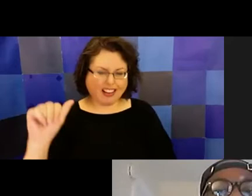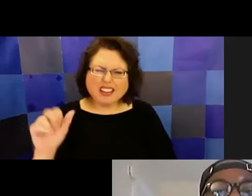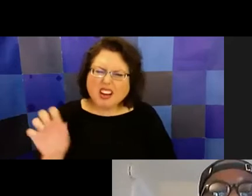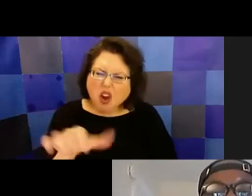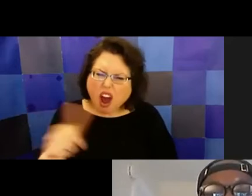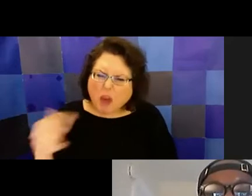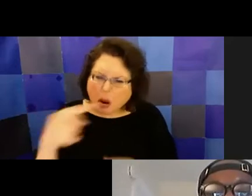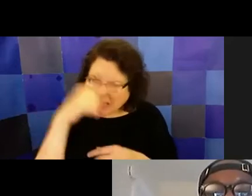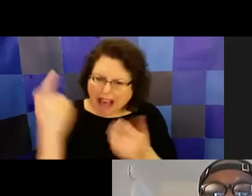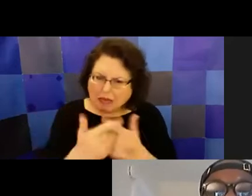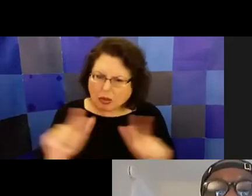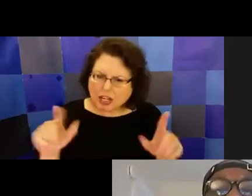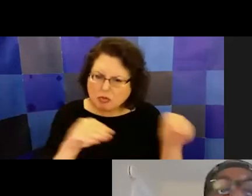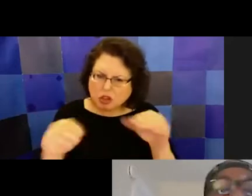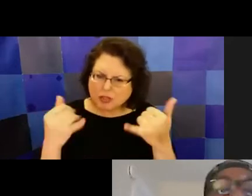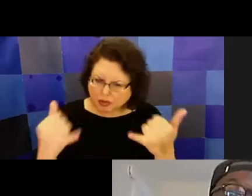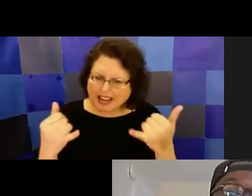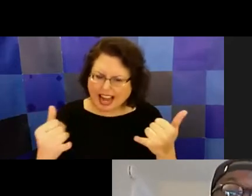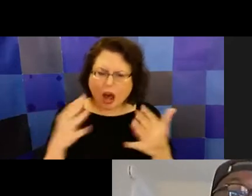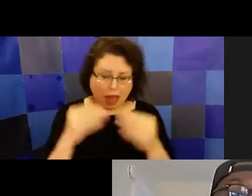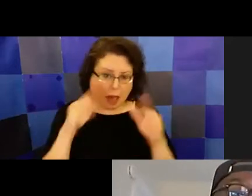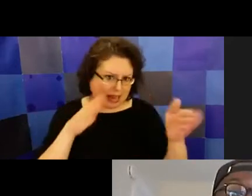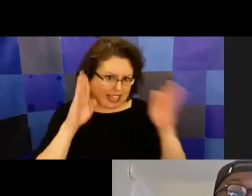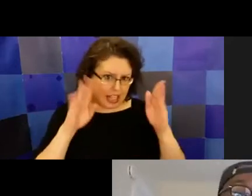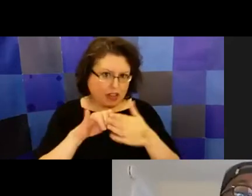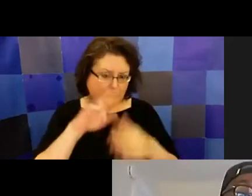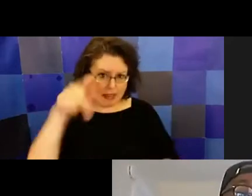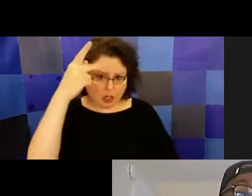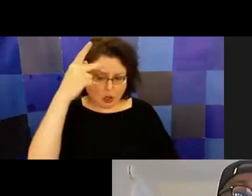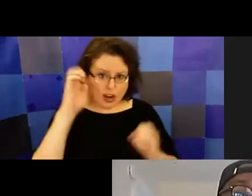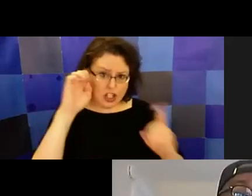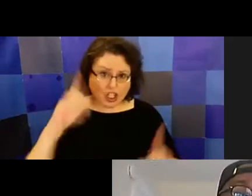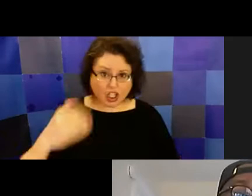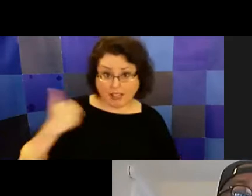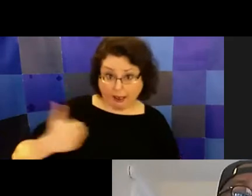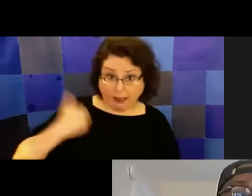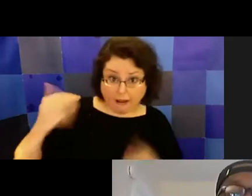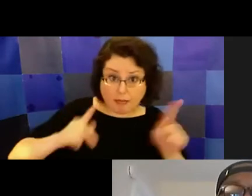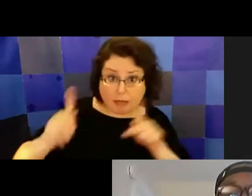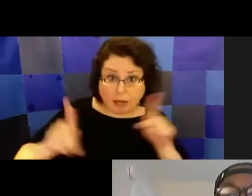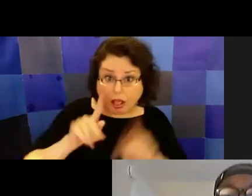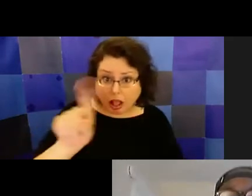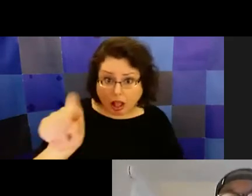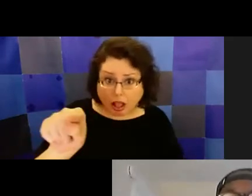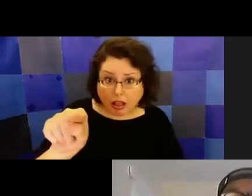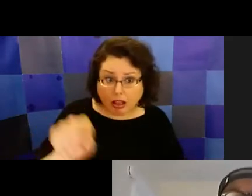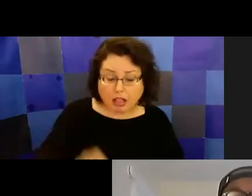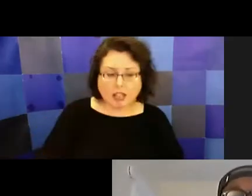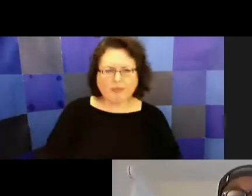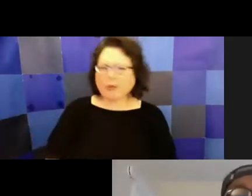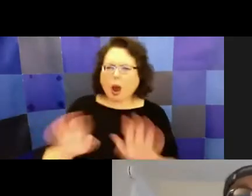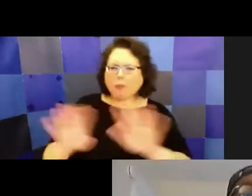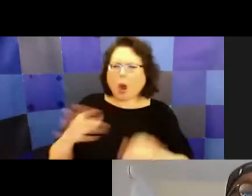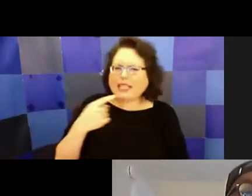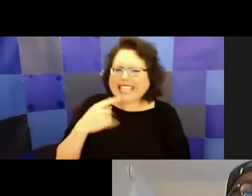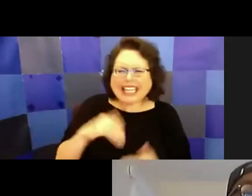Black liberation movements that pay attention to the political education of youth? I'm sorry, say that again. I